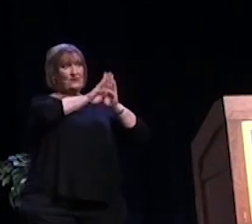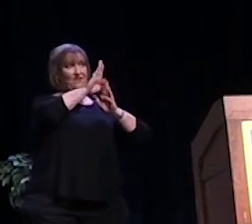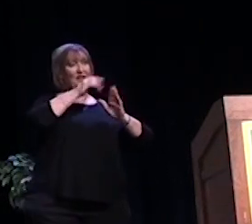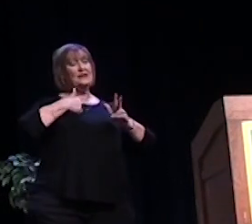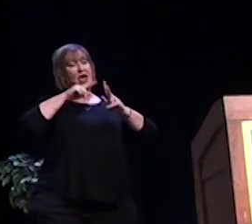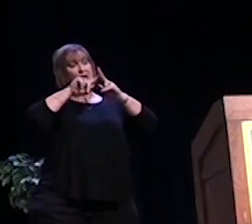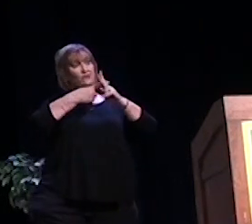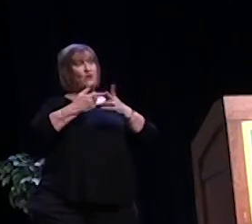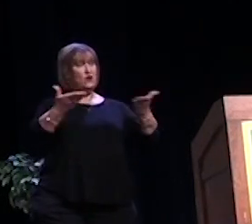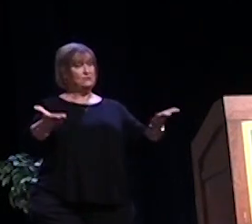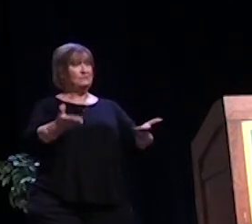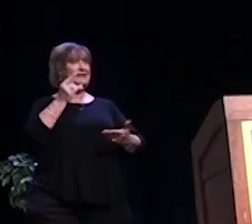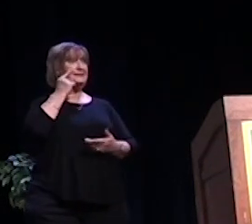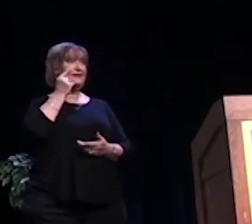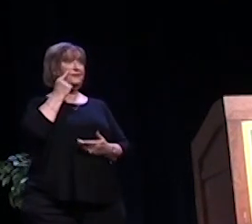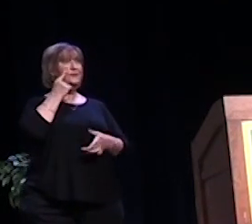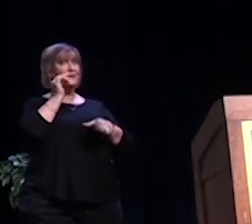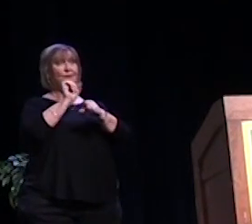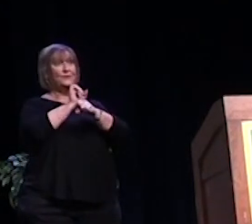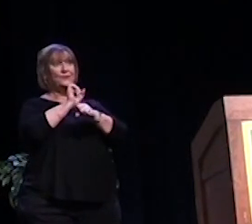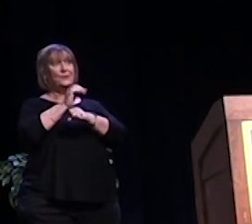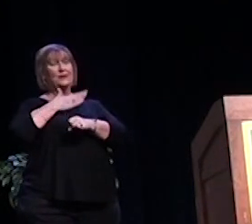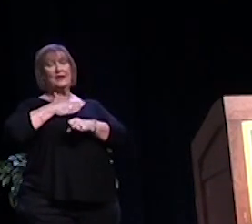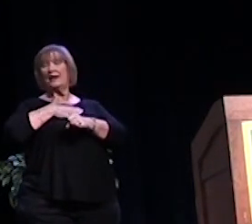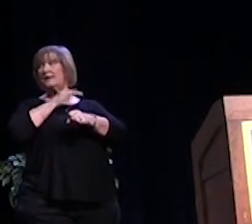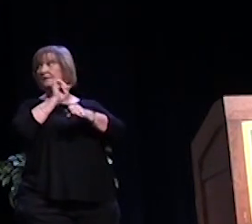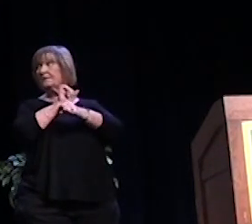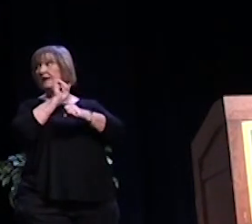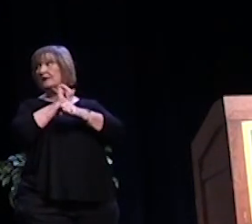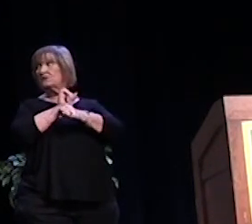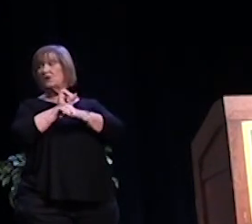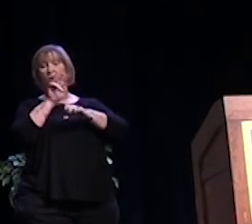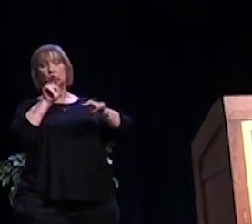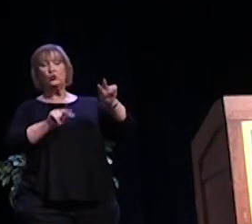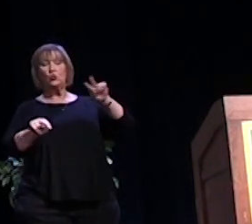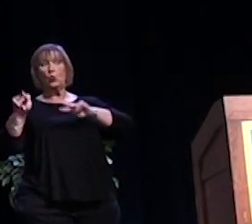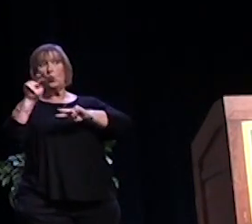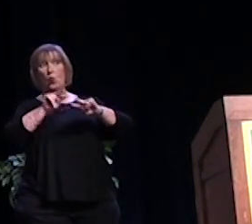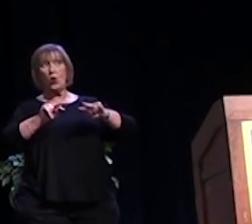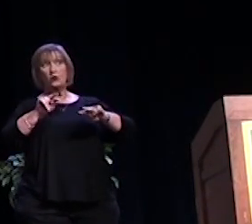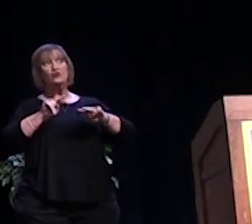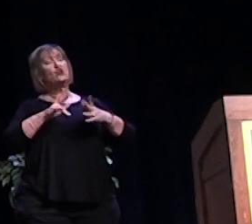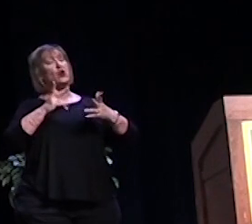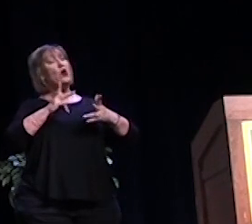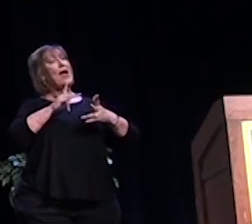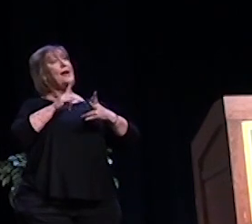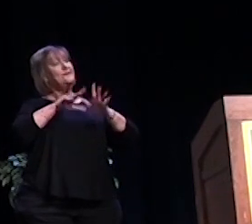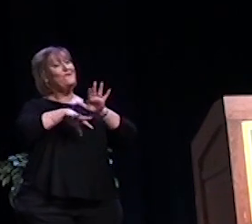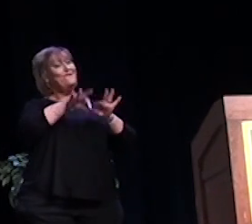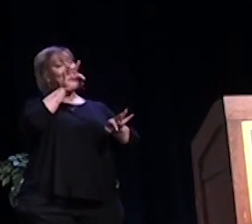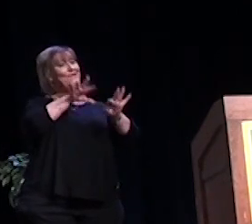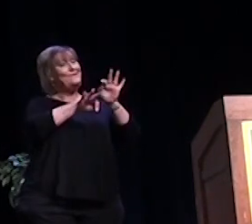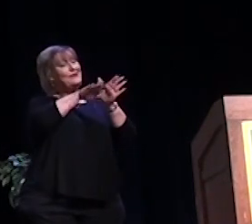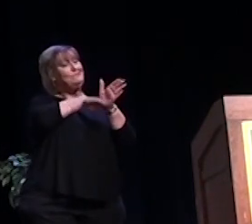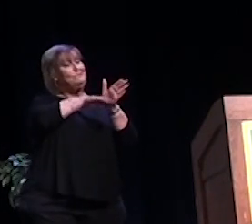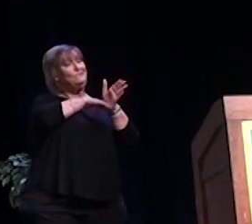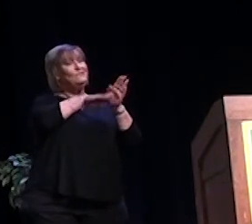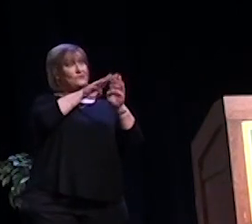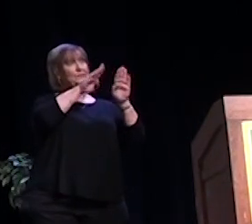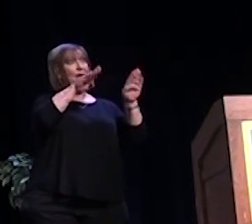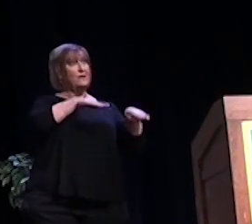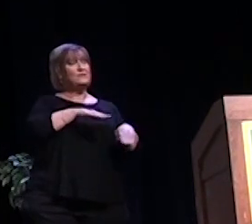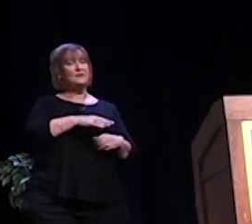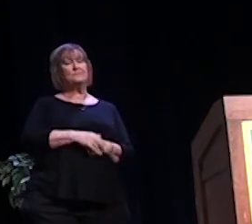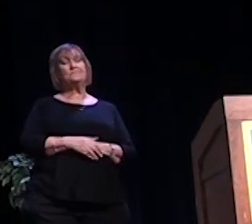in the city of San Antonio. My job was to monitor and implement affordable housing. And I must